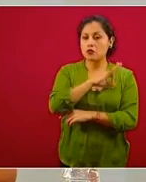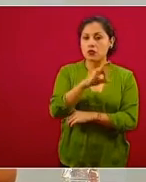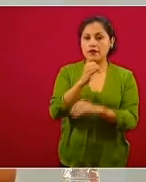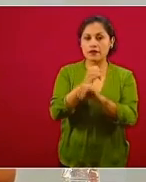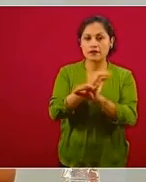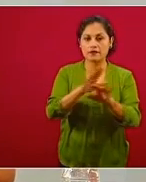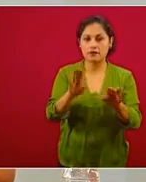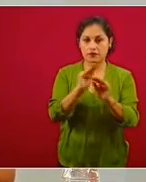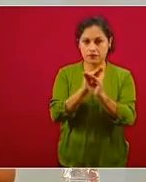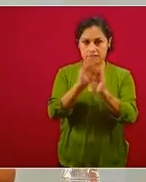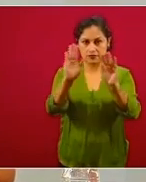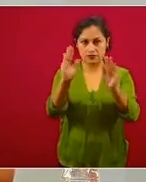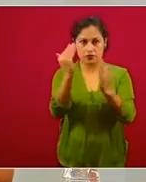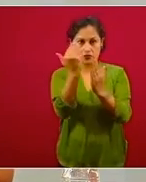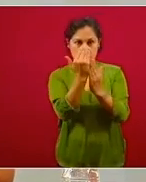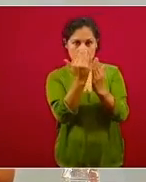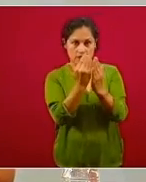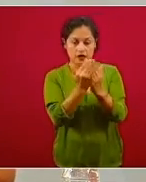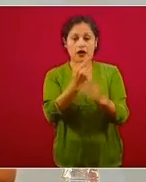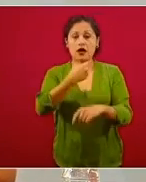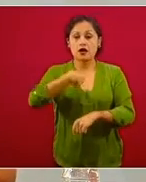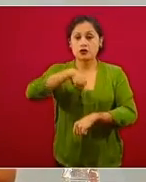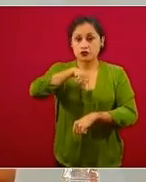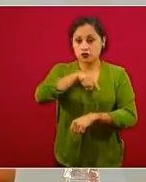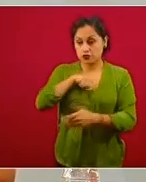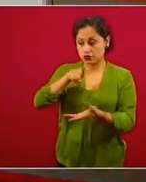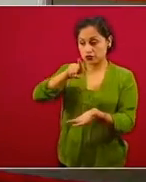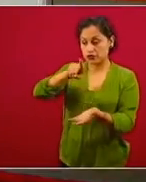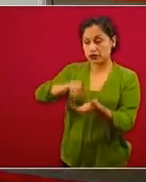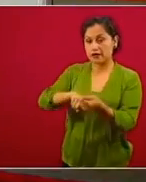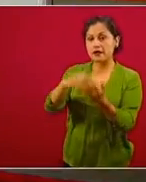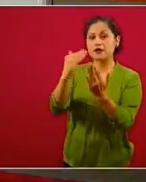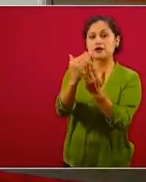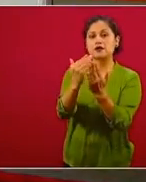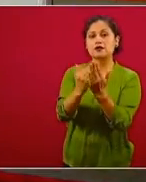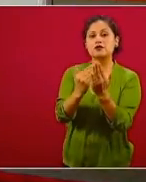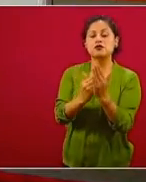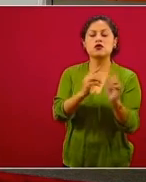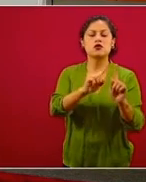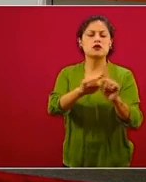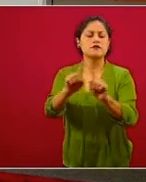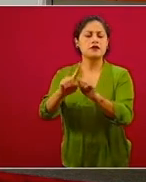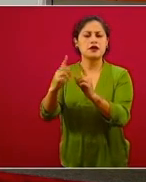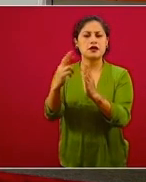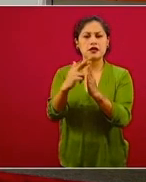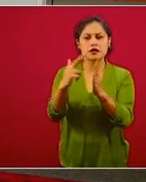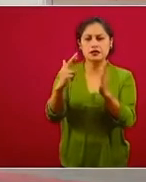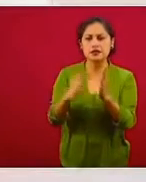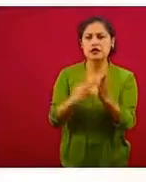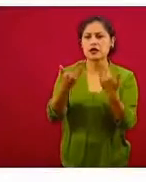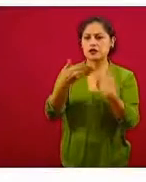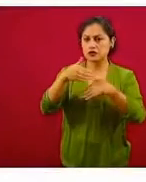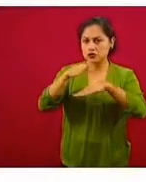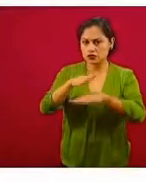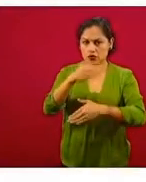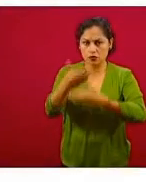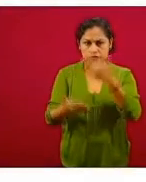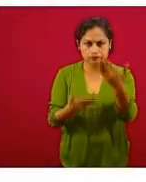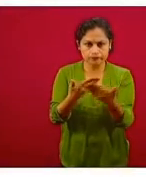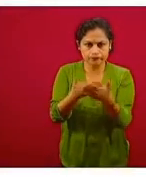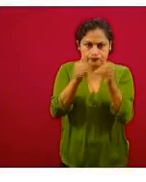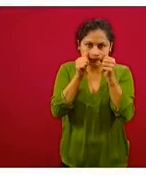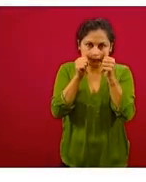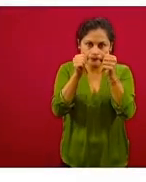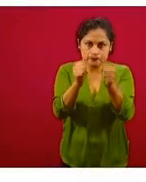hospitalized because of COVID can have quick access to information. We also follow a series of